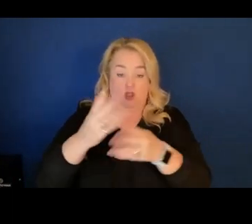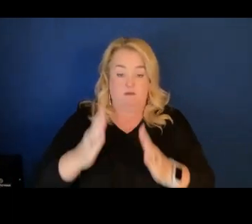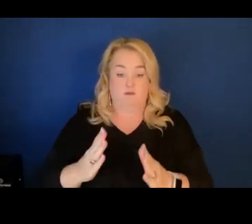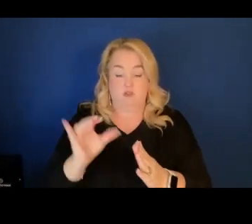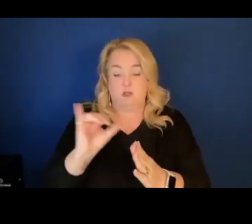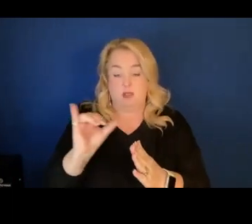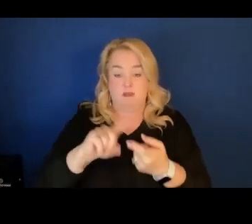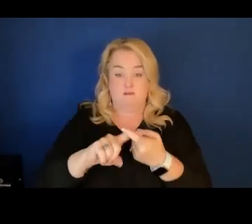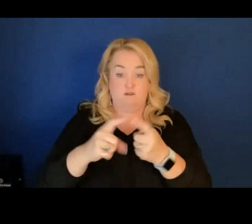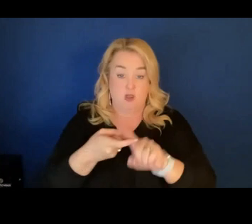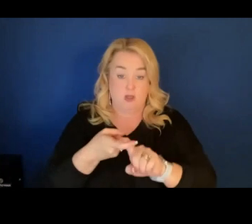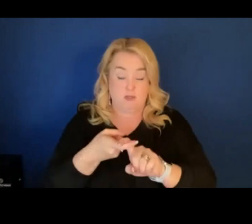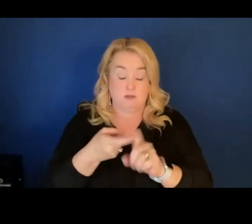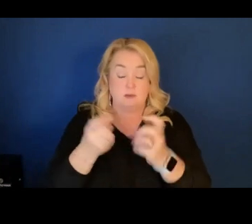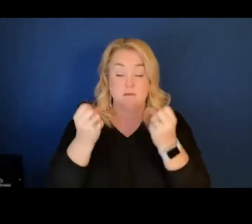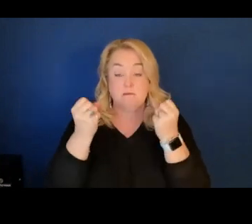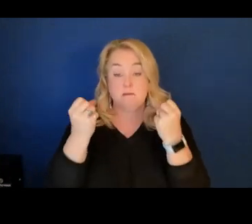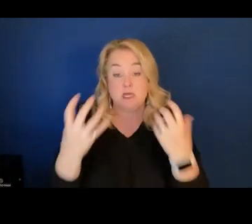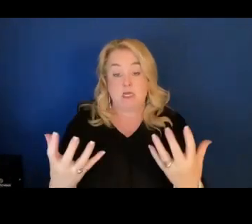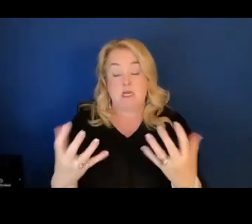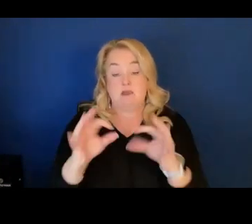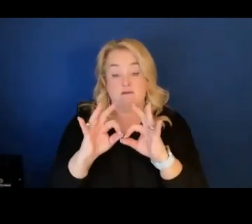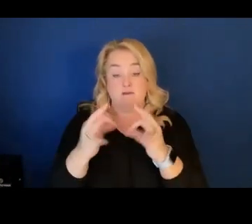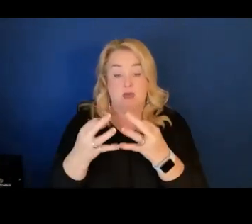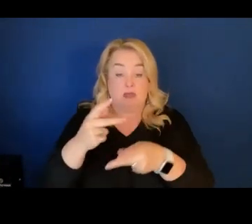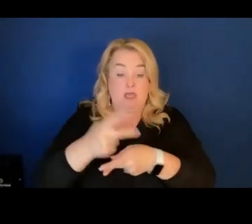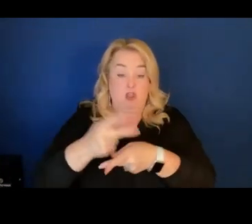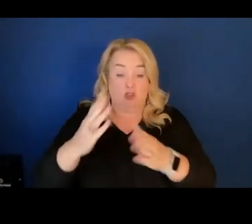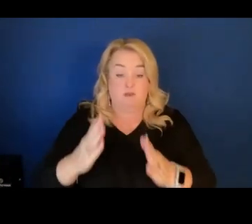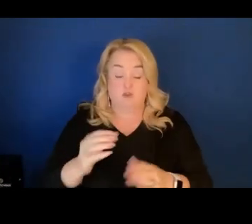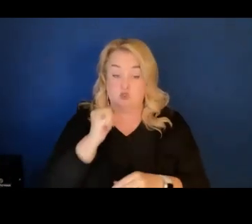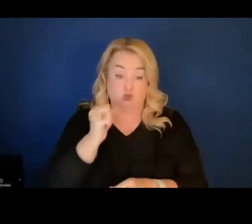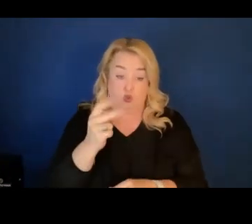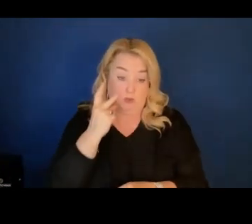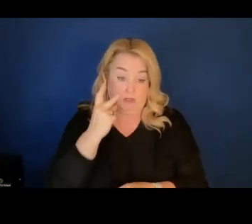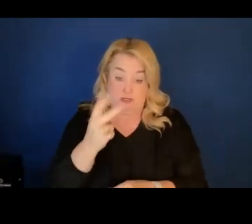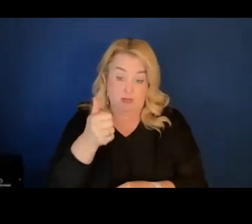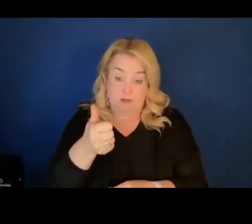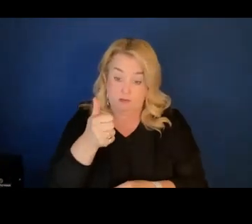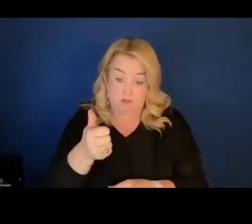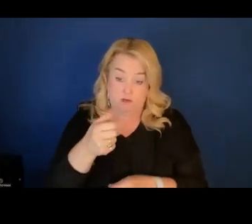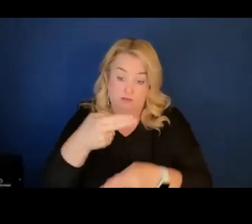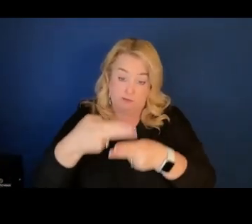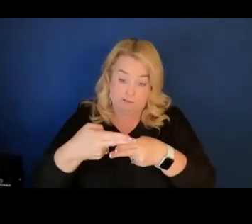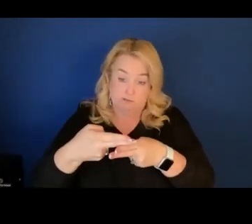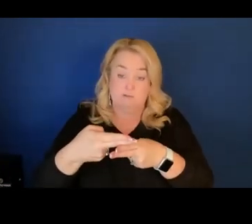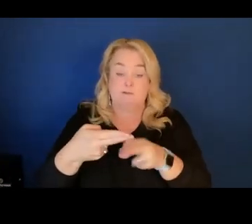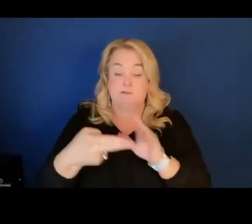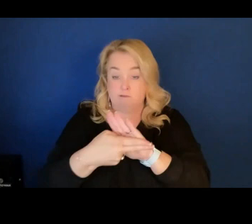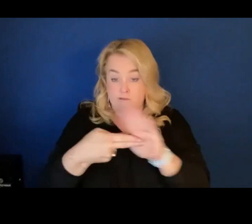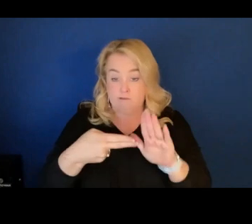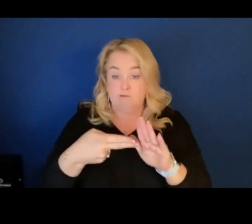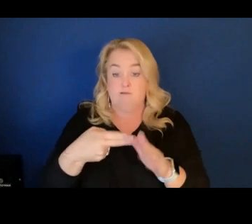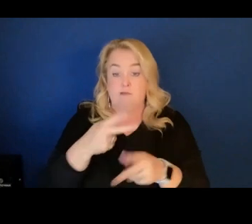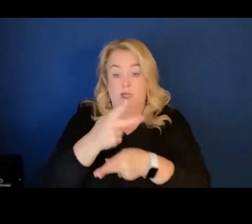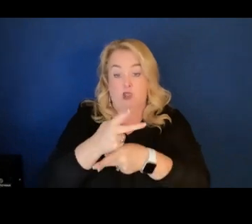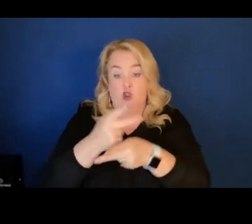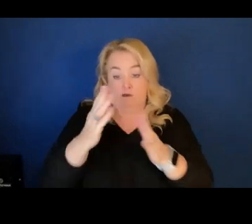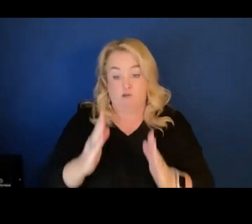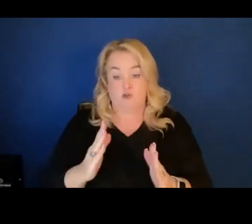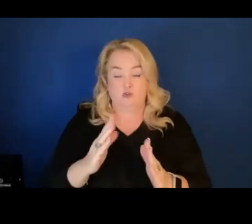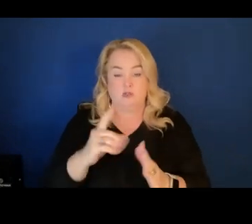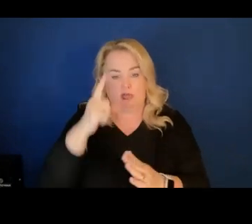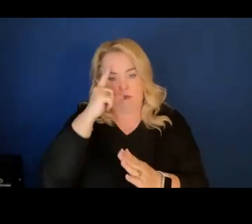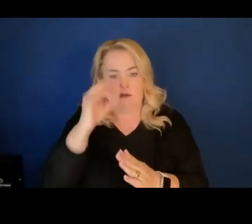fact, many family caregivers don't even see themselves as caregivers. They think of themselves as